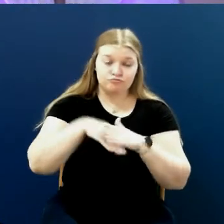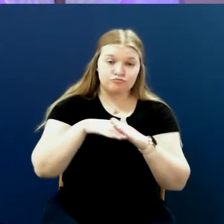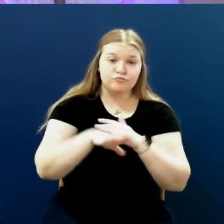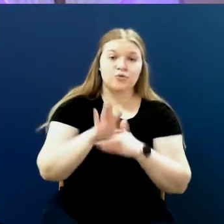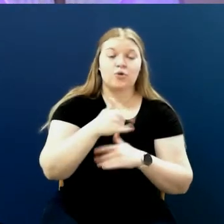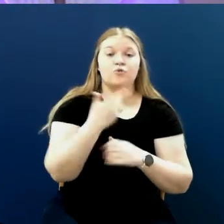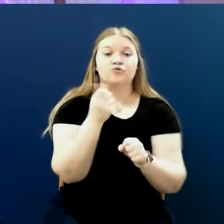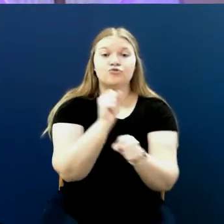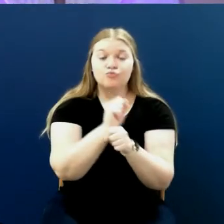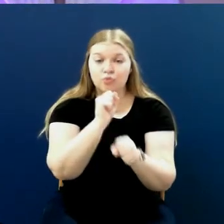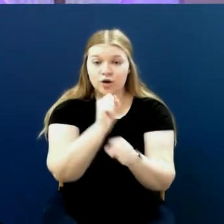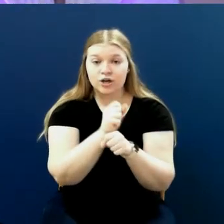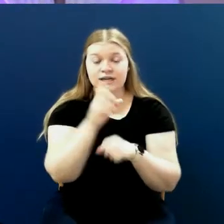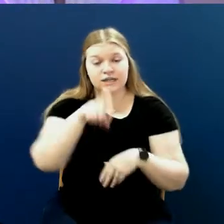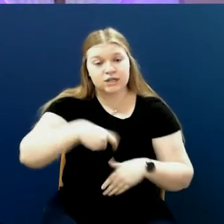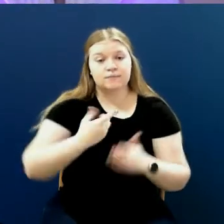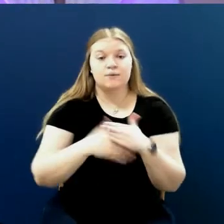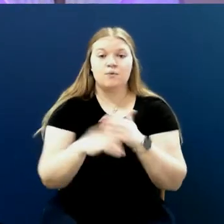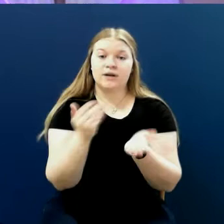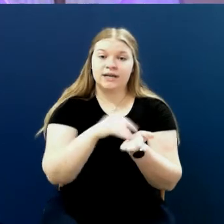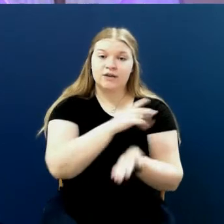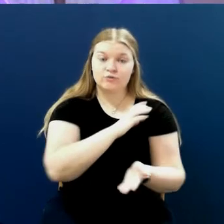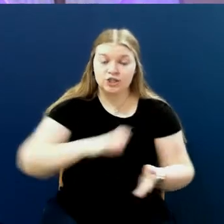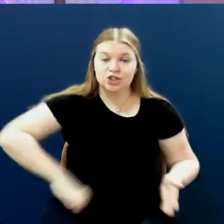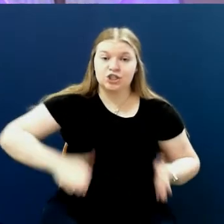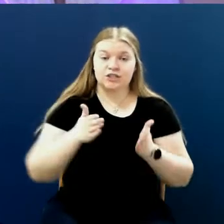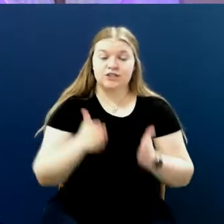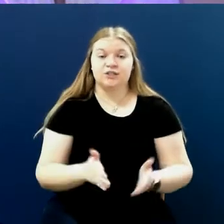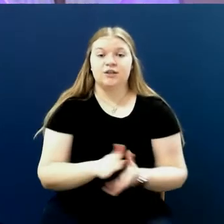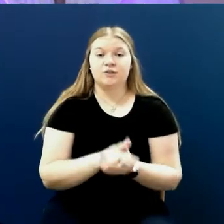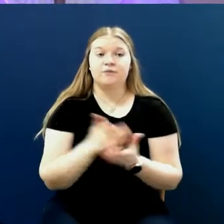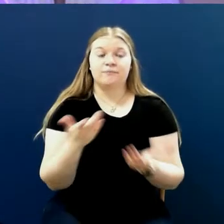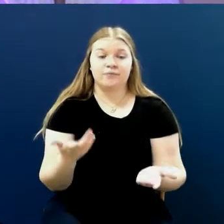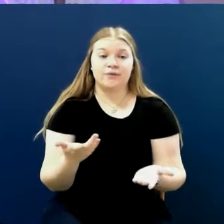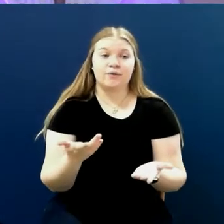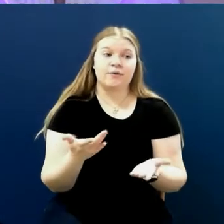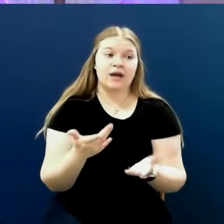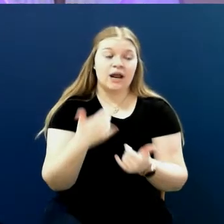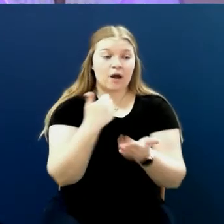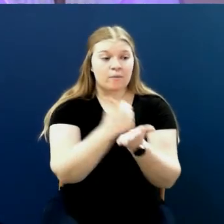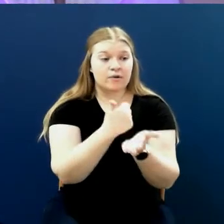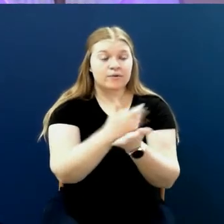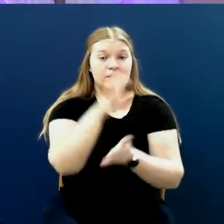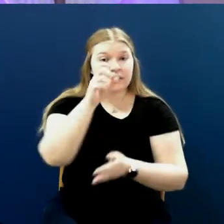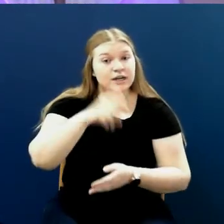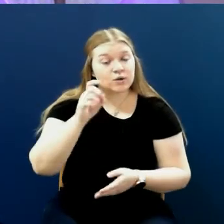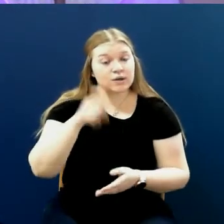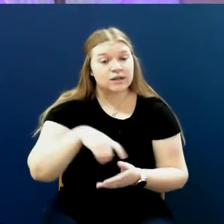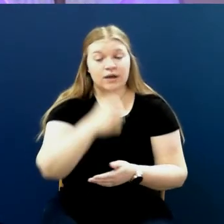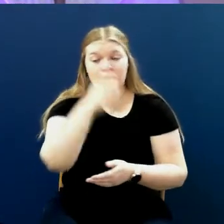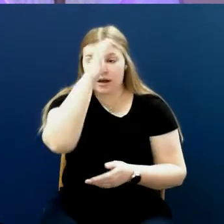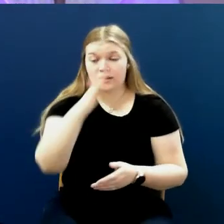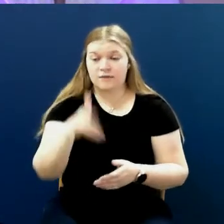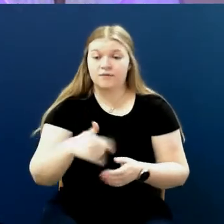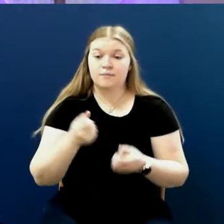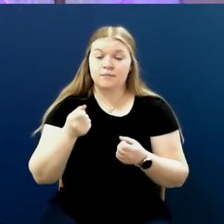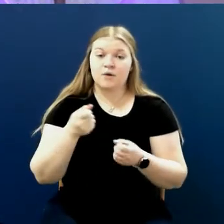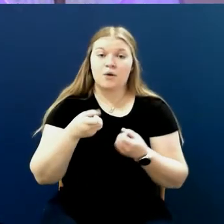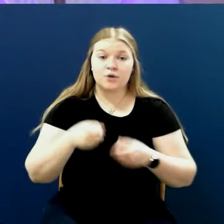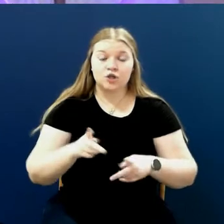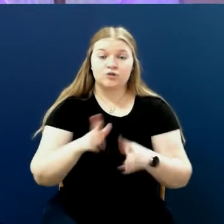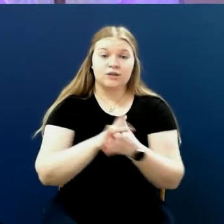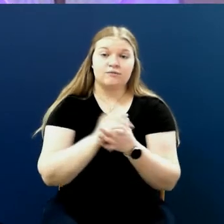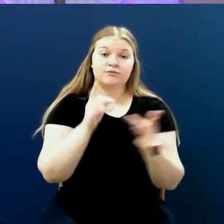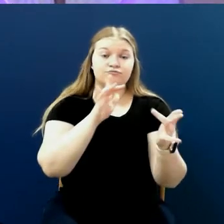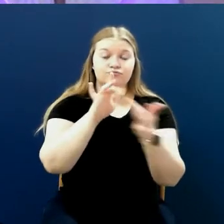there need to be born-again Christians. And of course, they want to treat the practical needs, and when God gives them opportunities, they want to minister